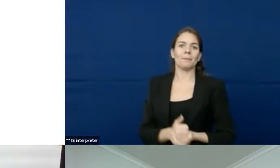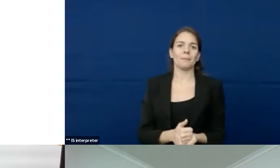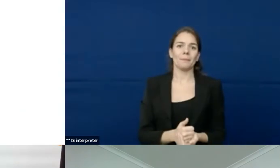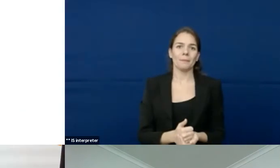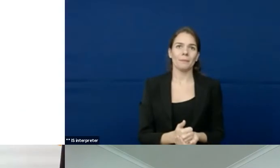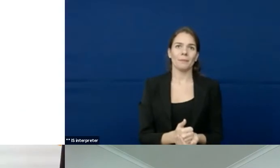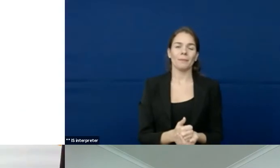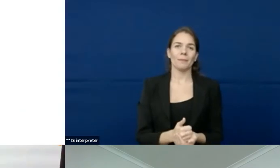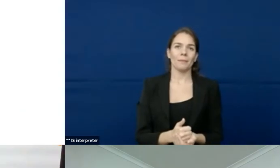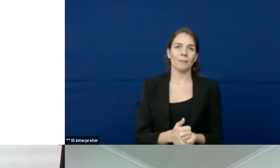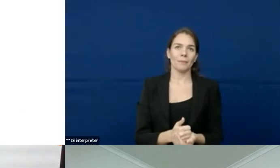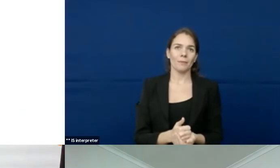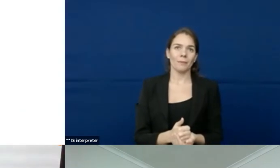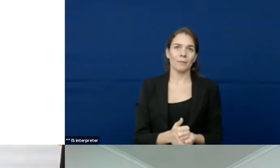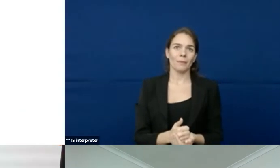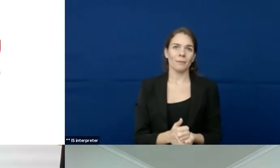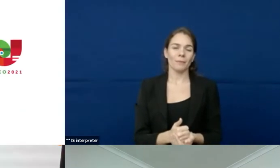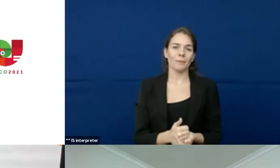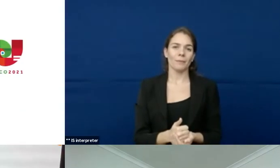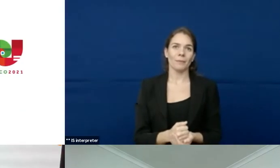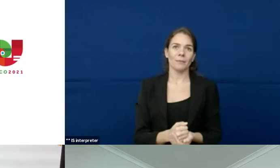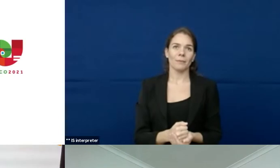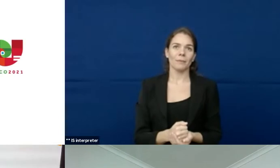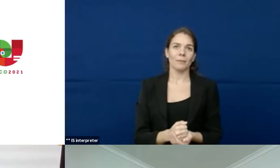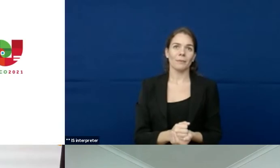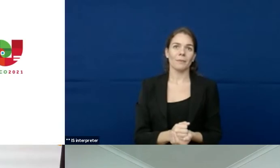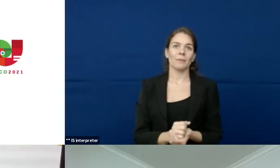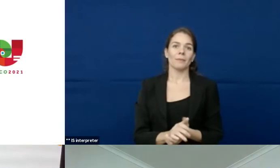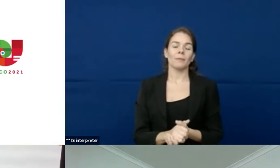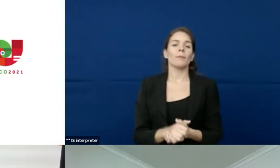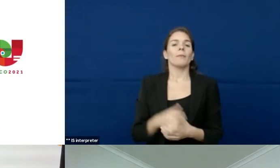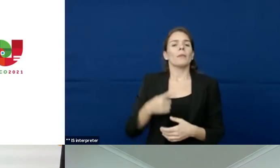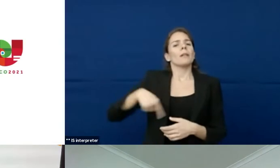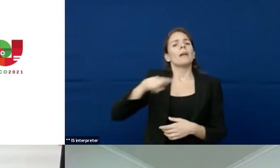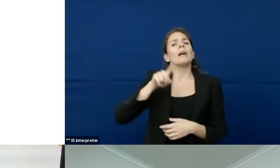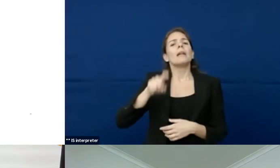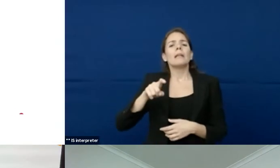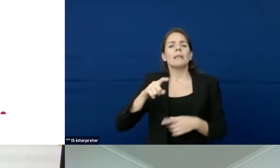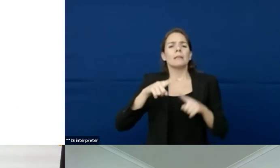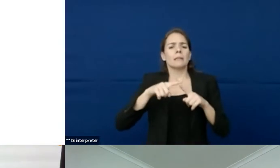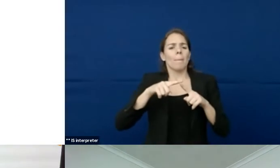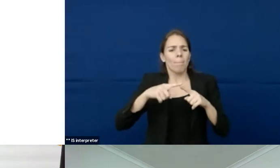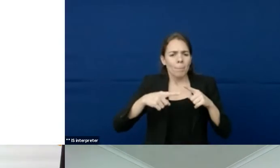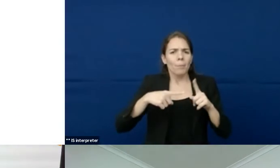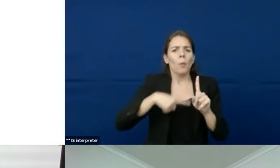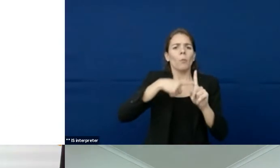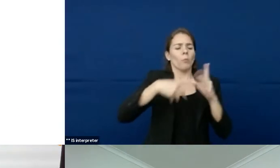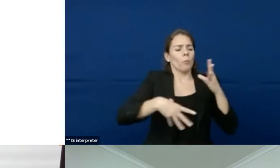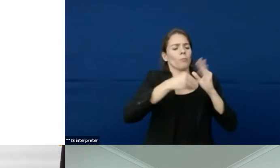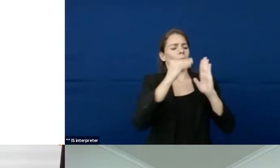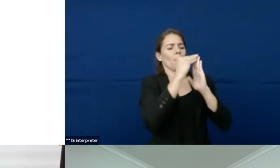health plans, as well as in plans to achieve universal health coverage. Adequate